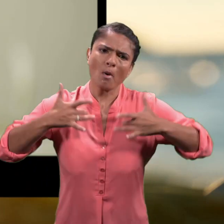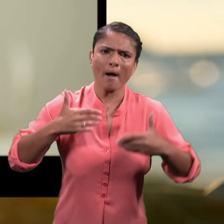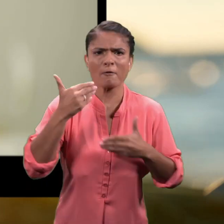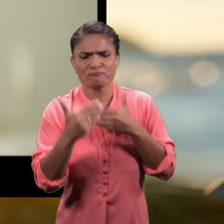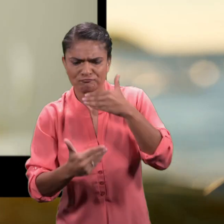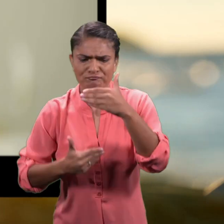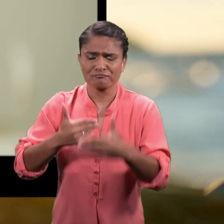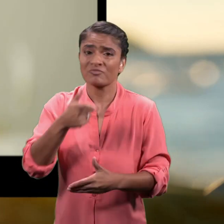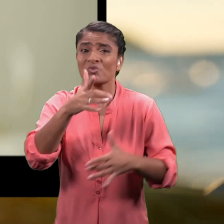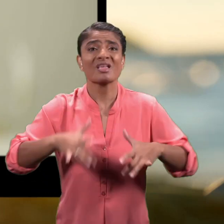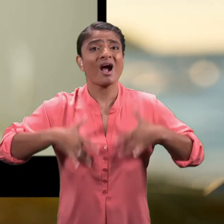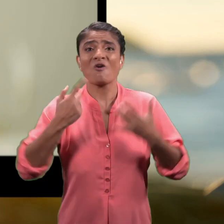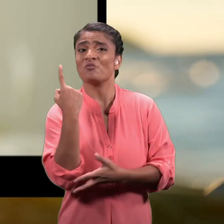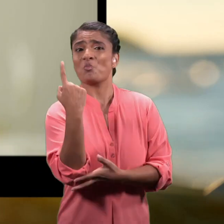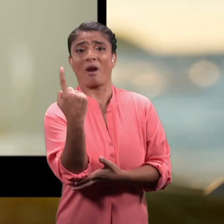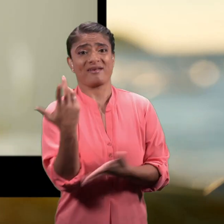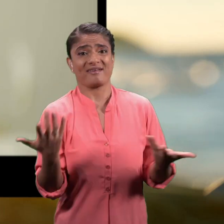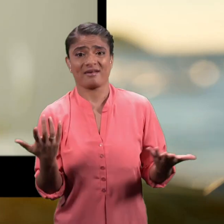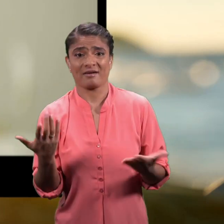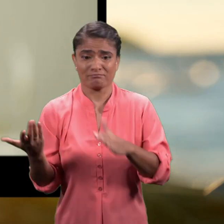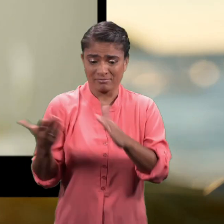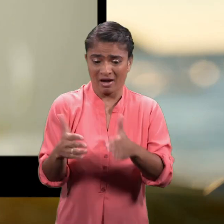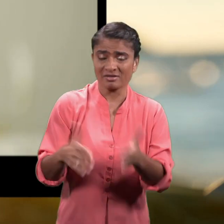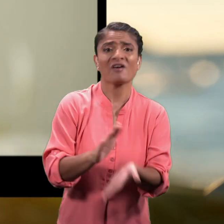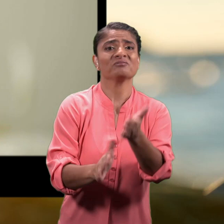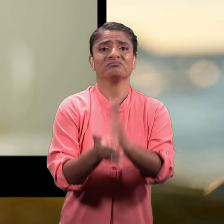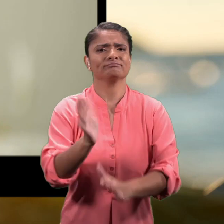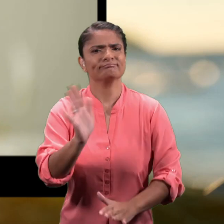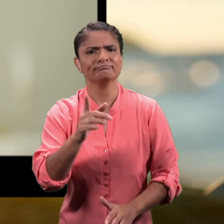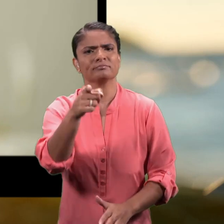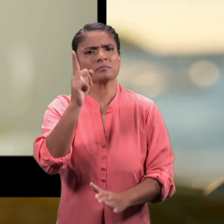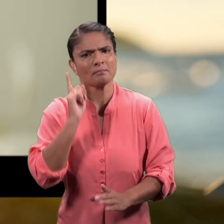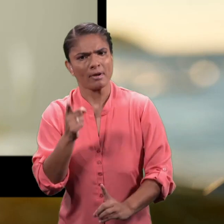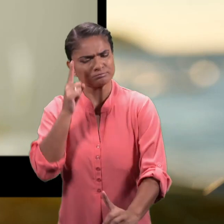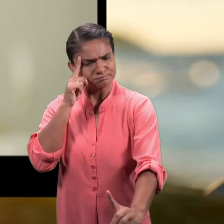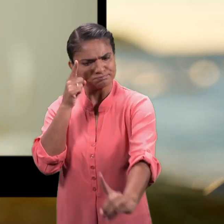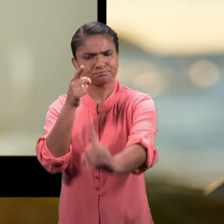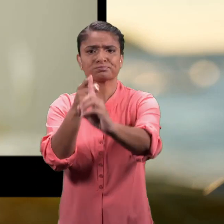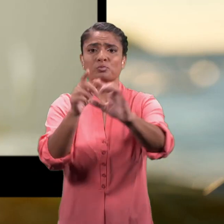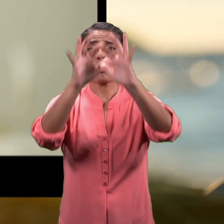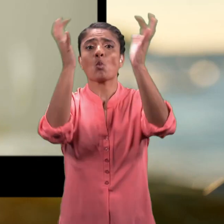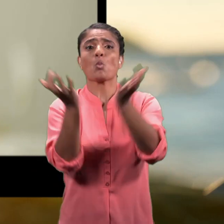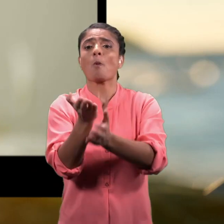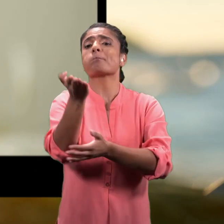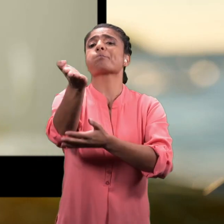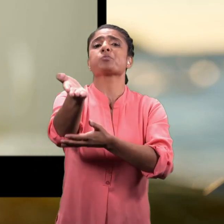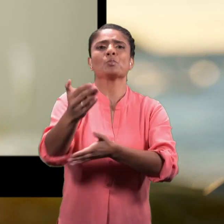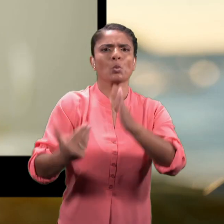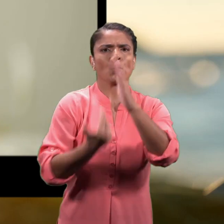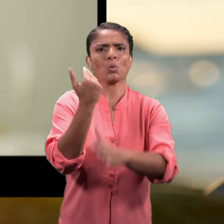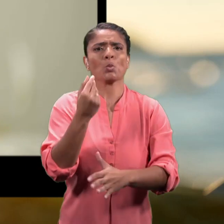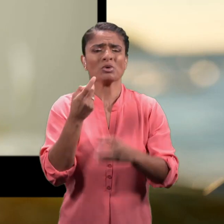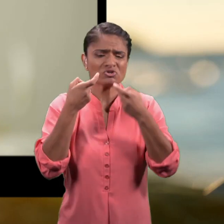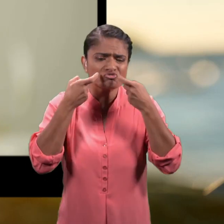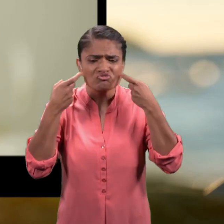This is the only shot that we have in life, and there's not going to be another you in this universe. So embrace